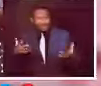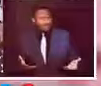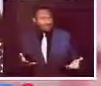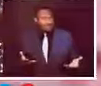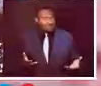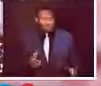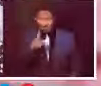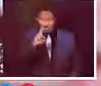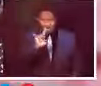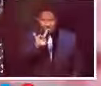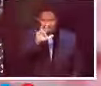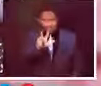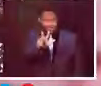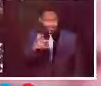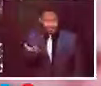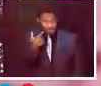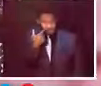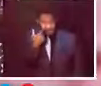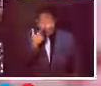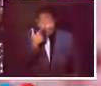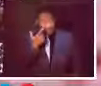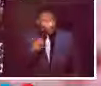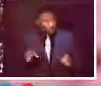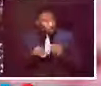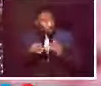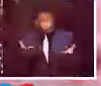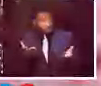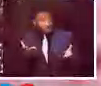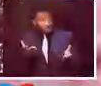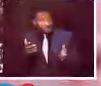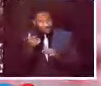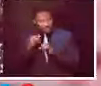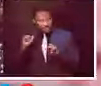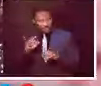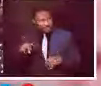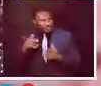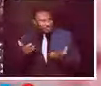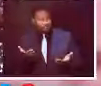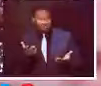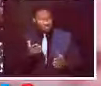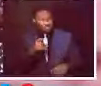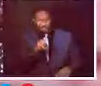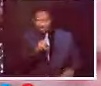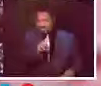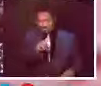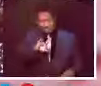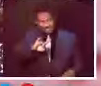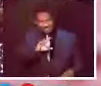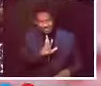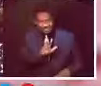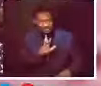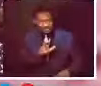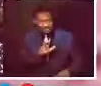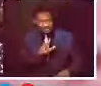NDC caucus in this chamber, you have some independent adding up to your numbers. But you have 183. You are not 187.